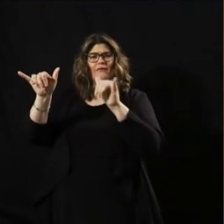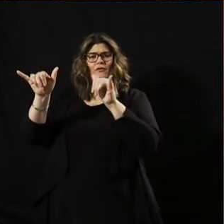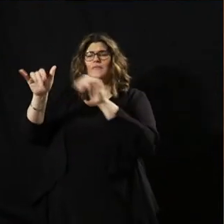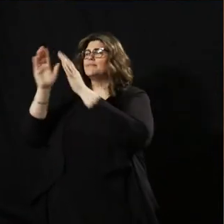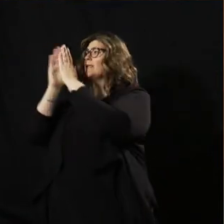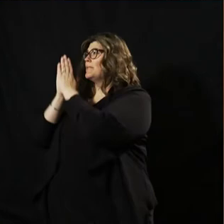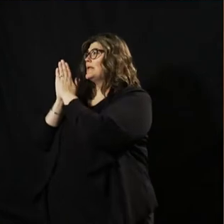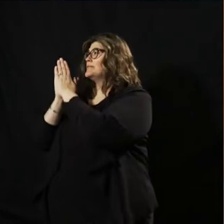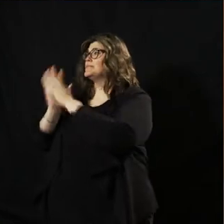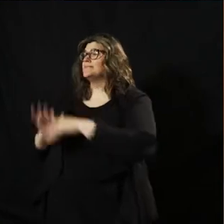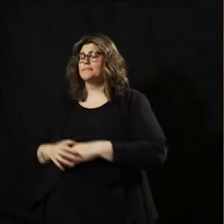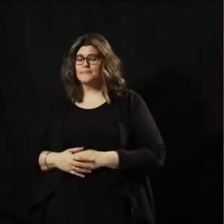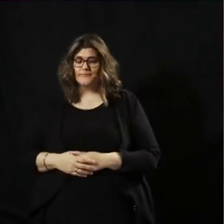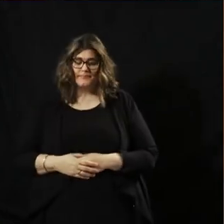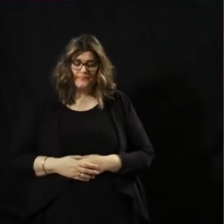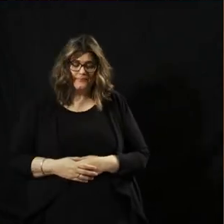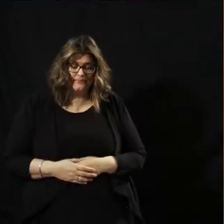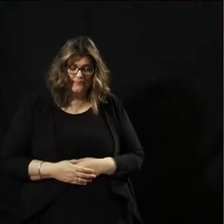ever.